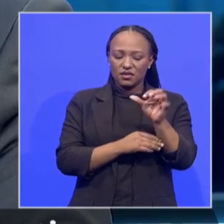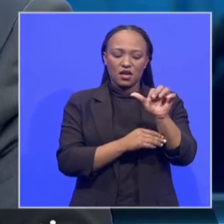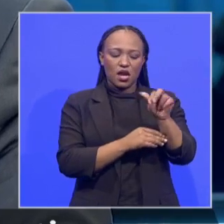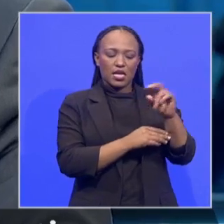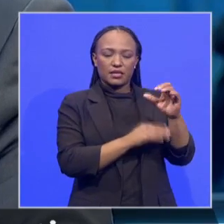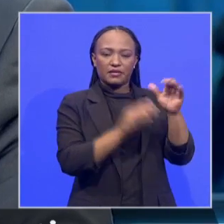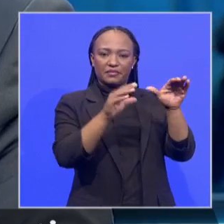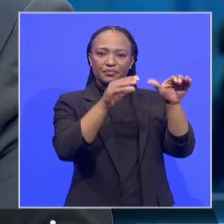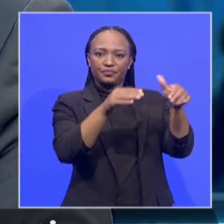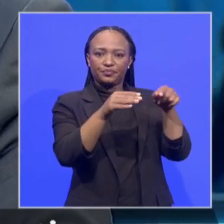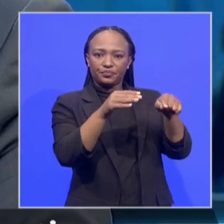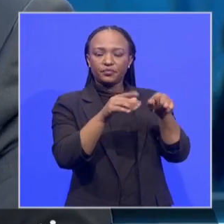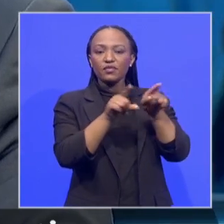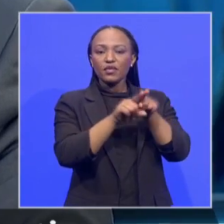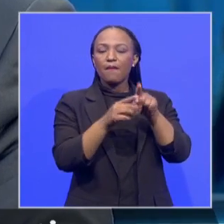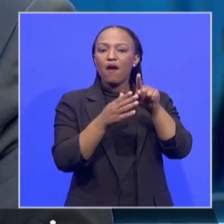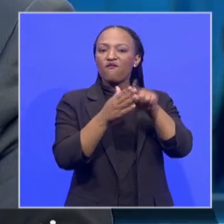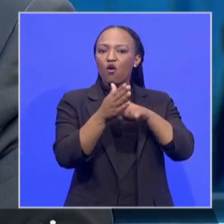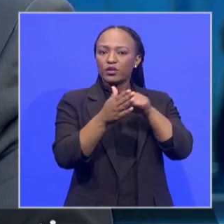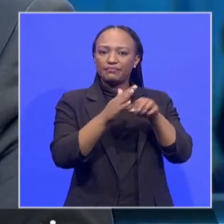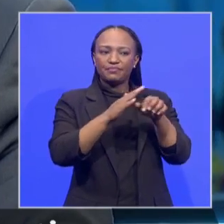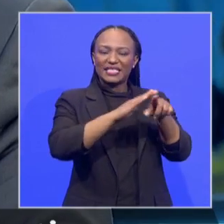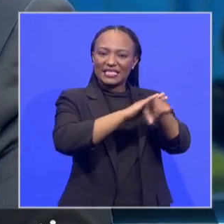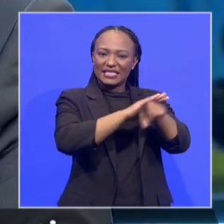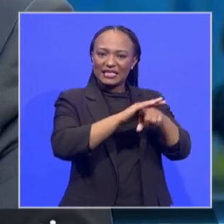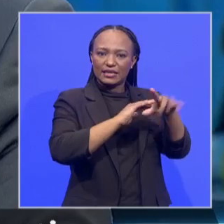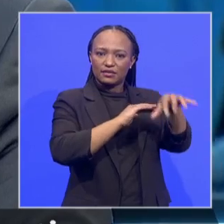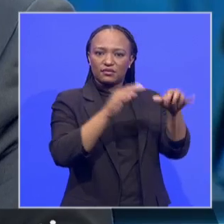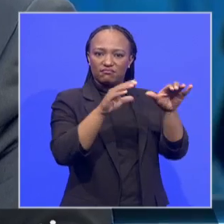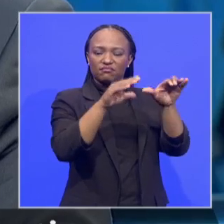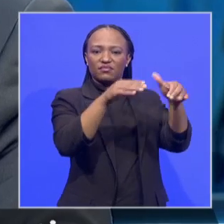look at the same voting districts that